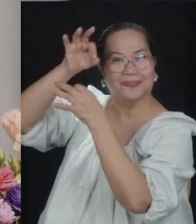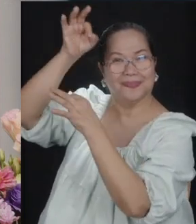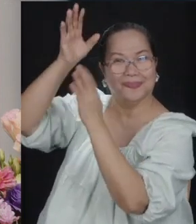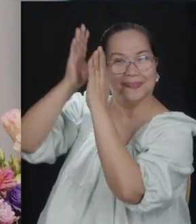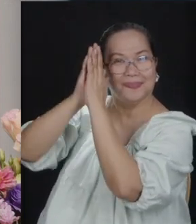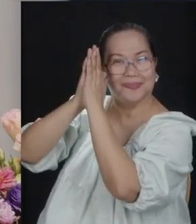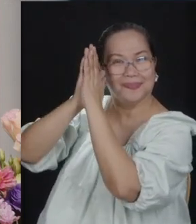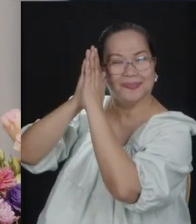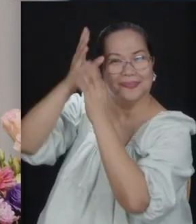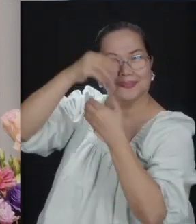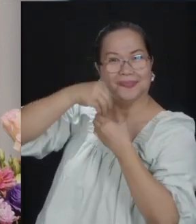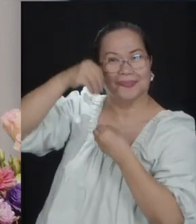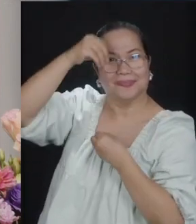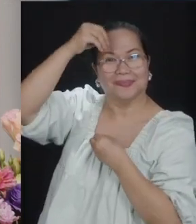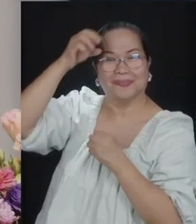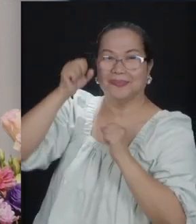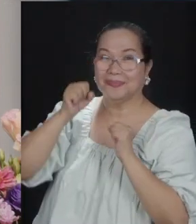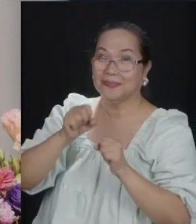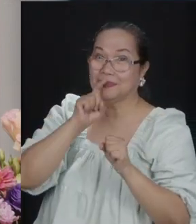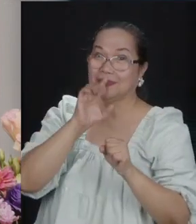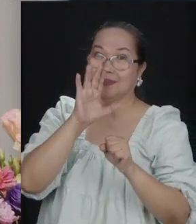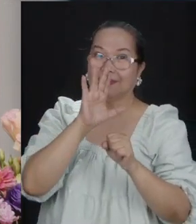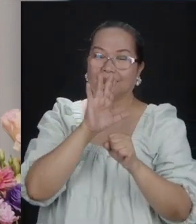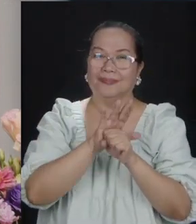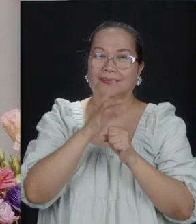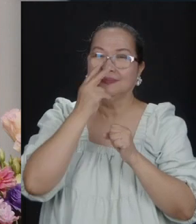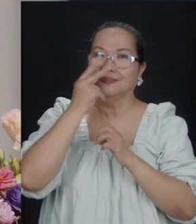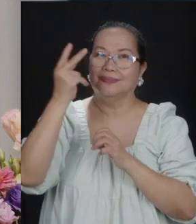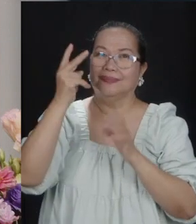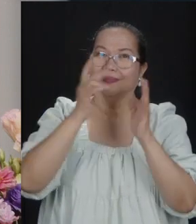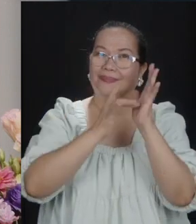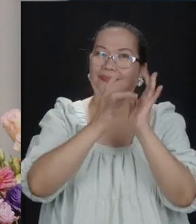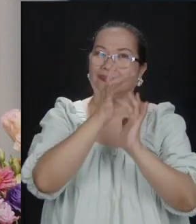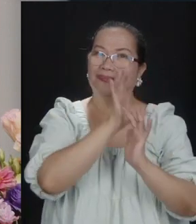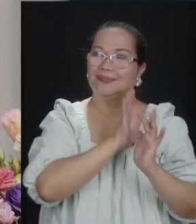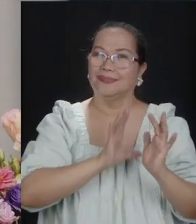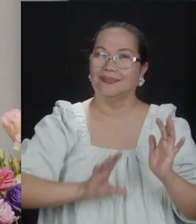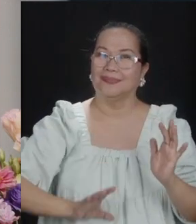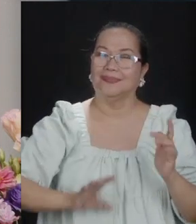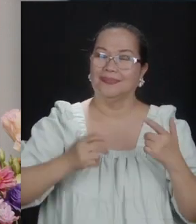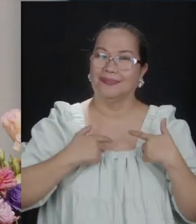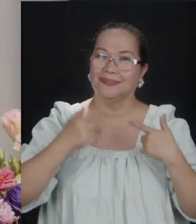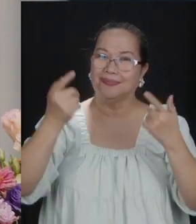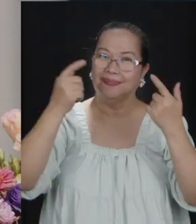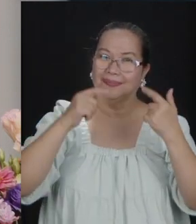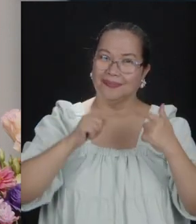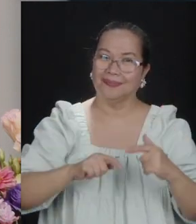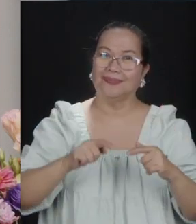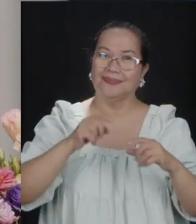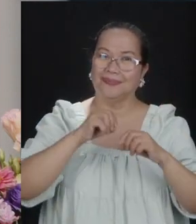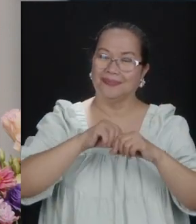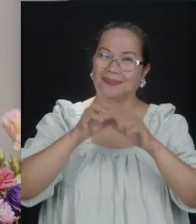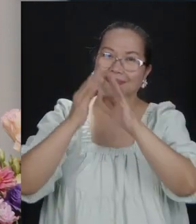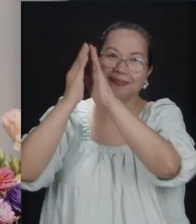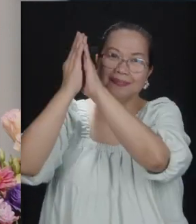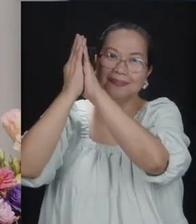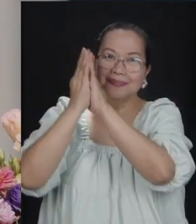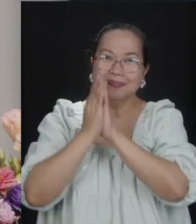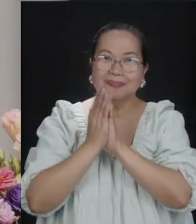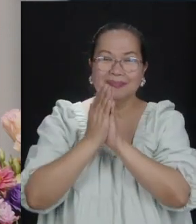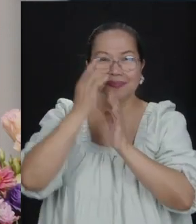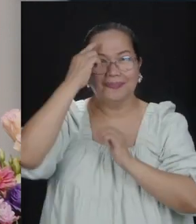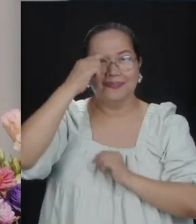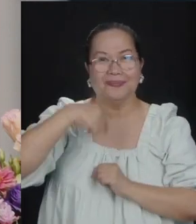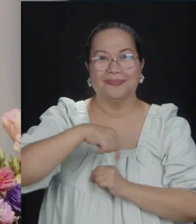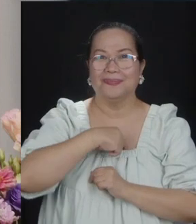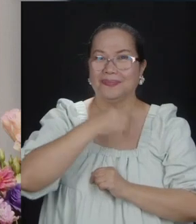in us. We know that the promised seed, the Lord Jesus Christ himself, has come and he intercedes for us. We